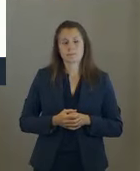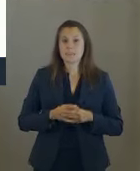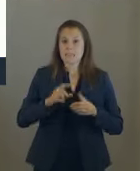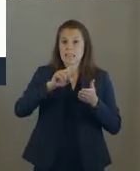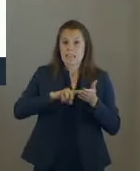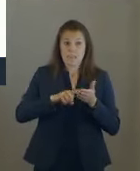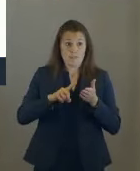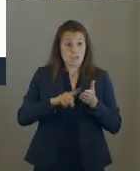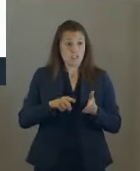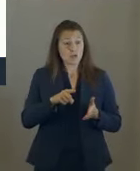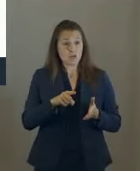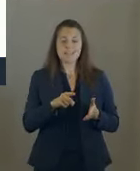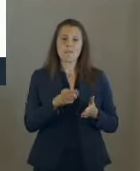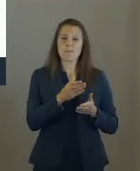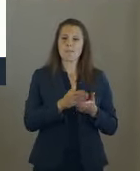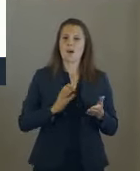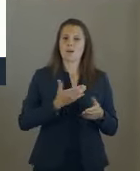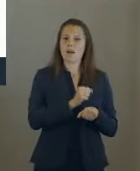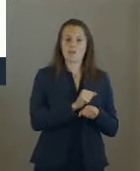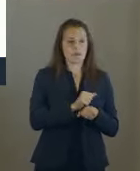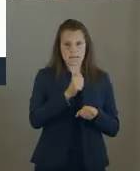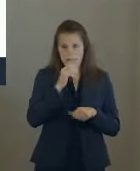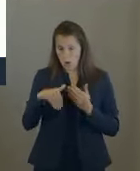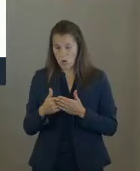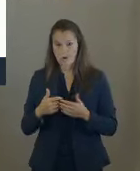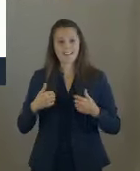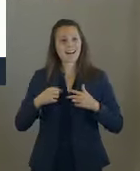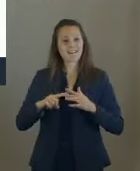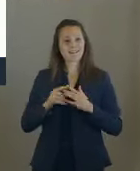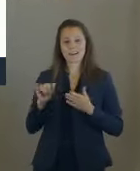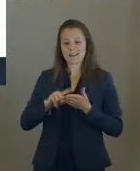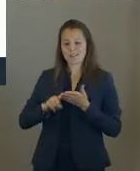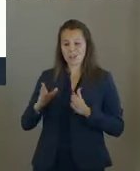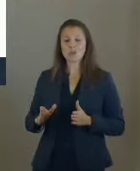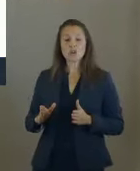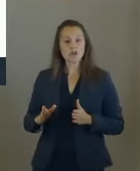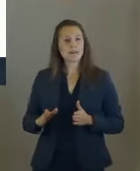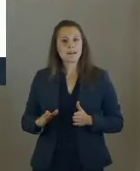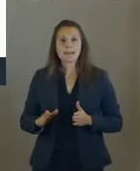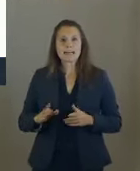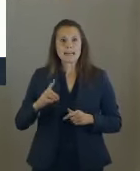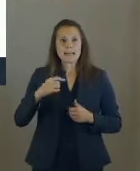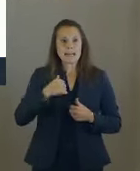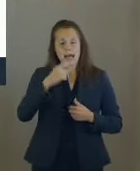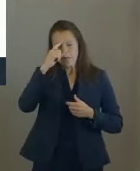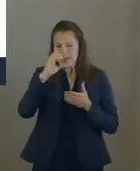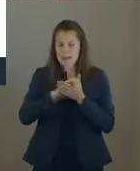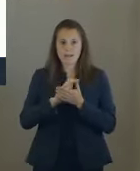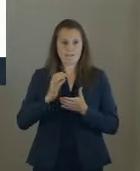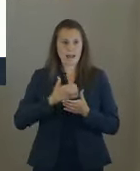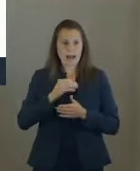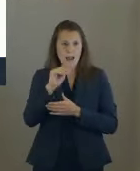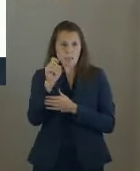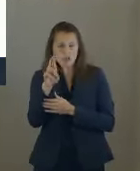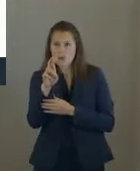Investigations are not the only thing that we do, though. I started here as an investigator, and I believe the central mission of our department